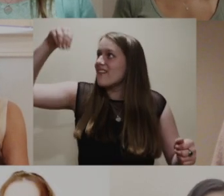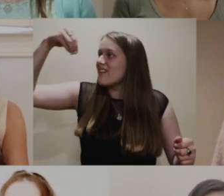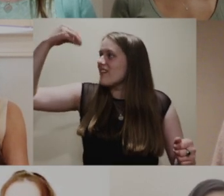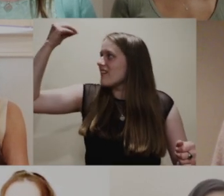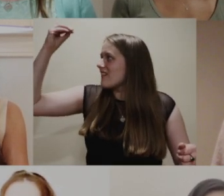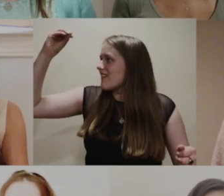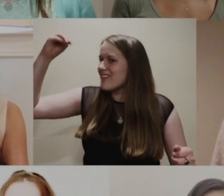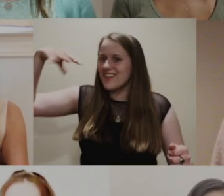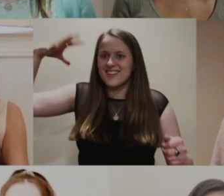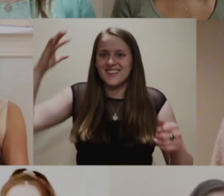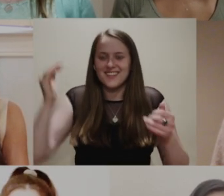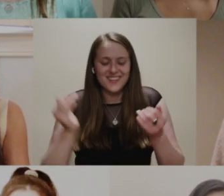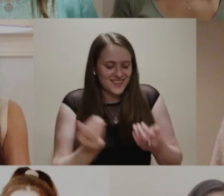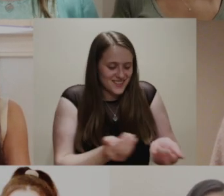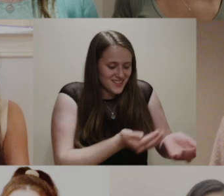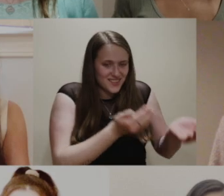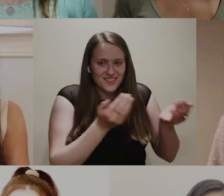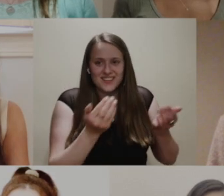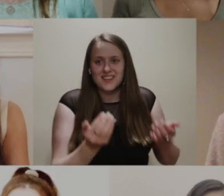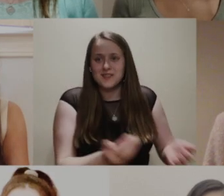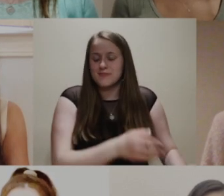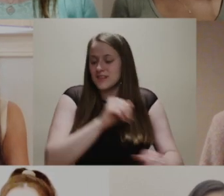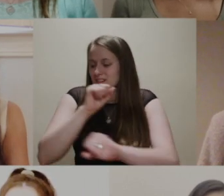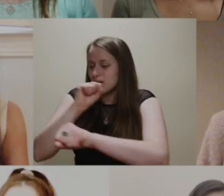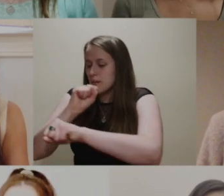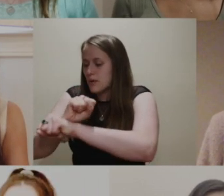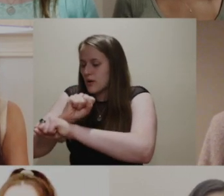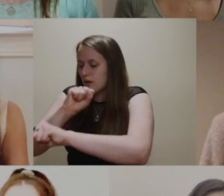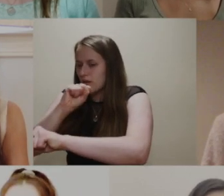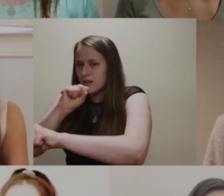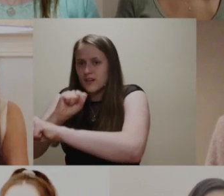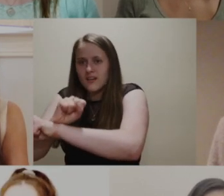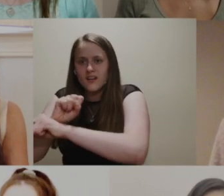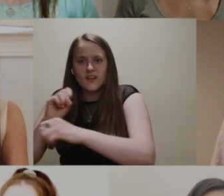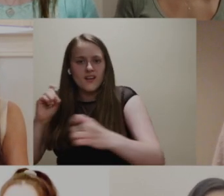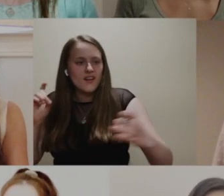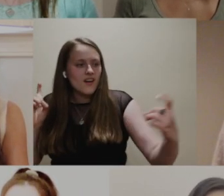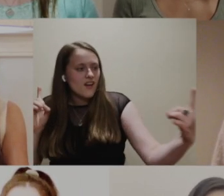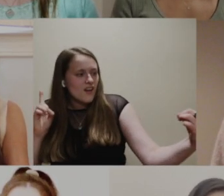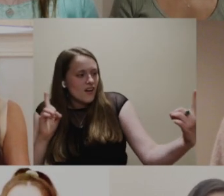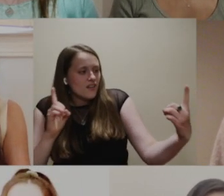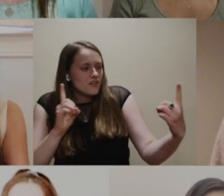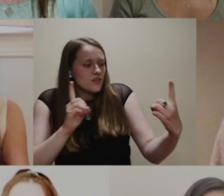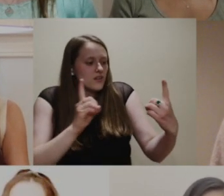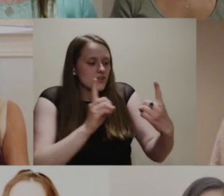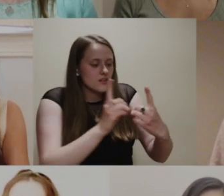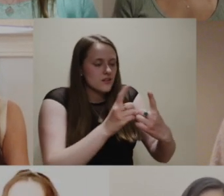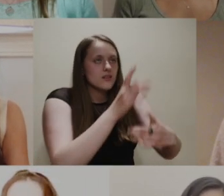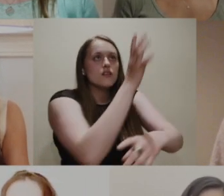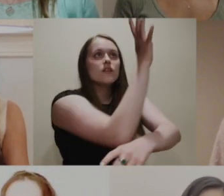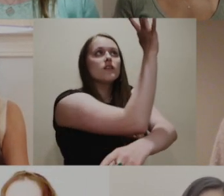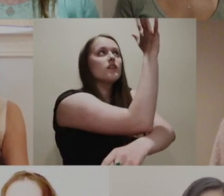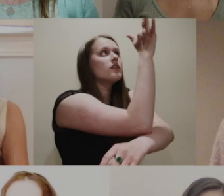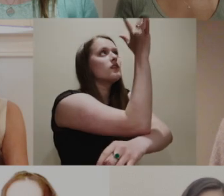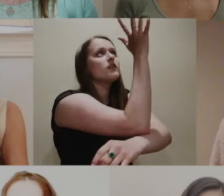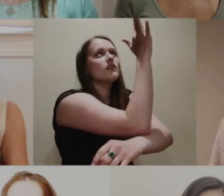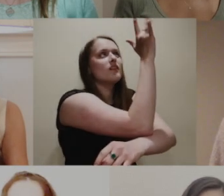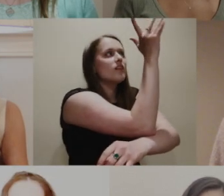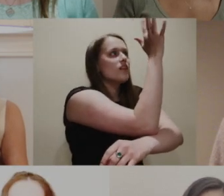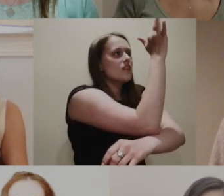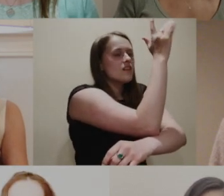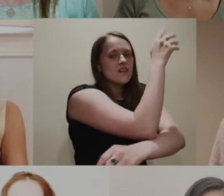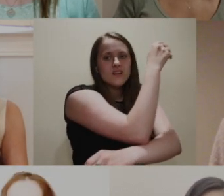the sun Like a stream that meets a boulder Halfway through the